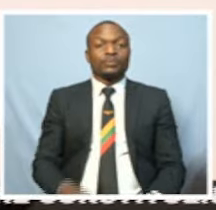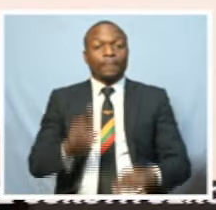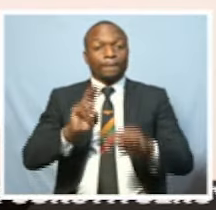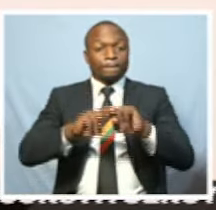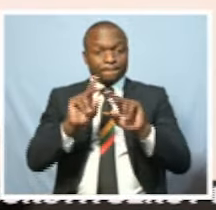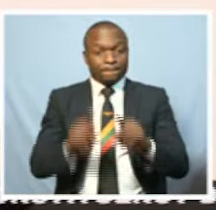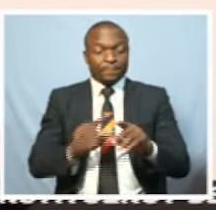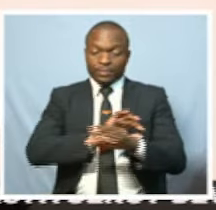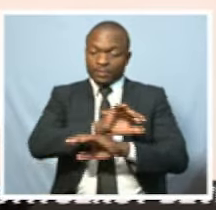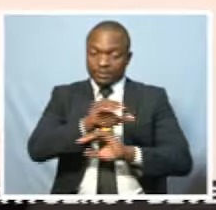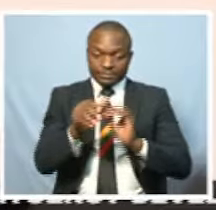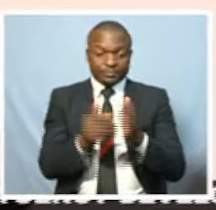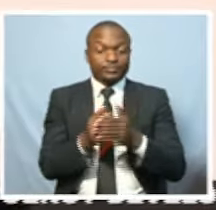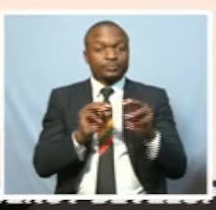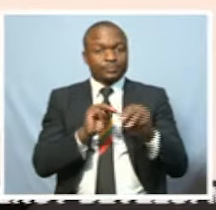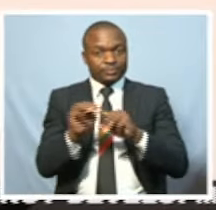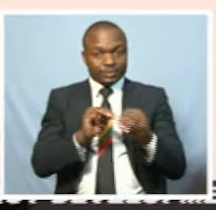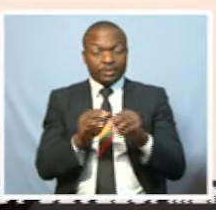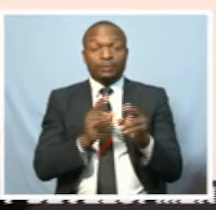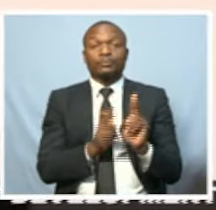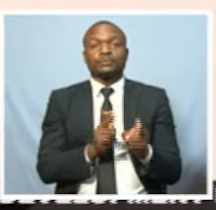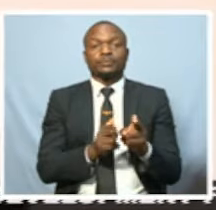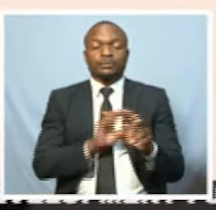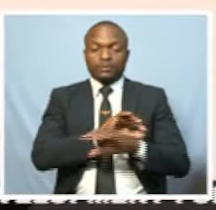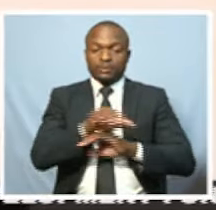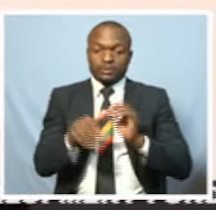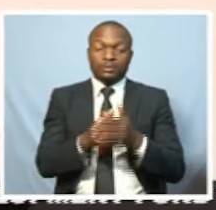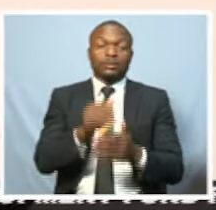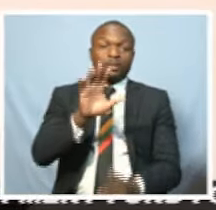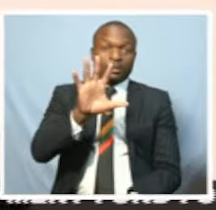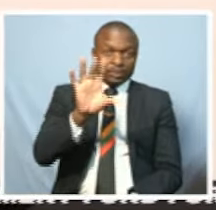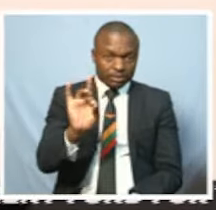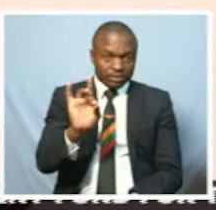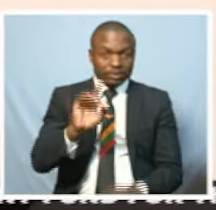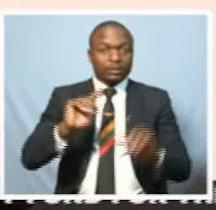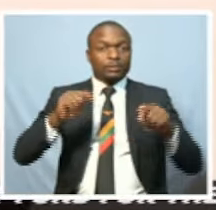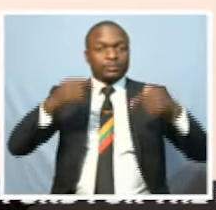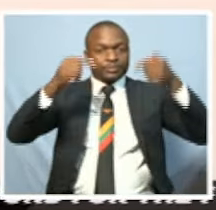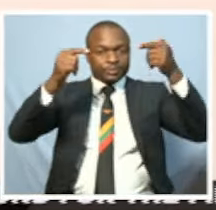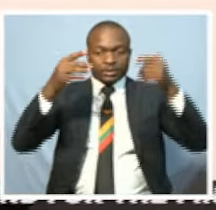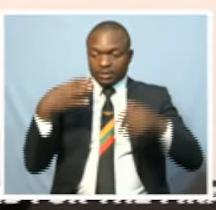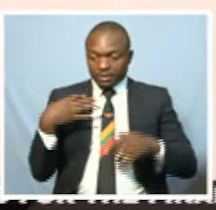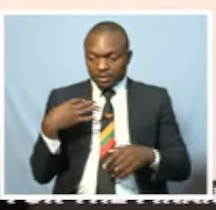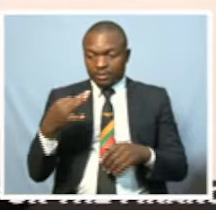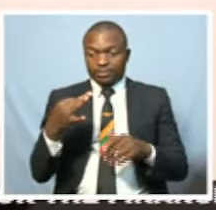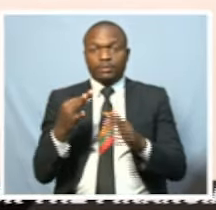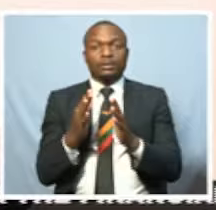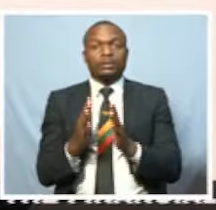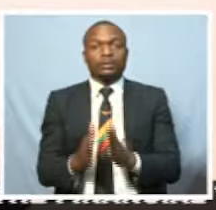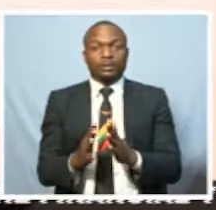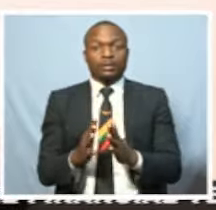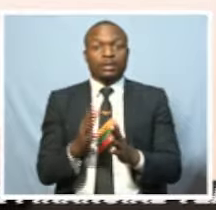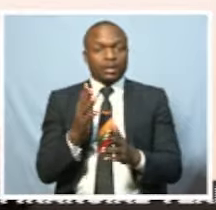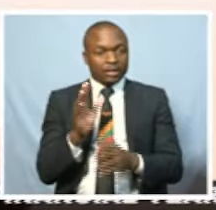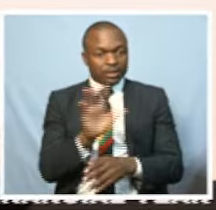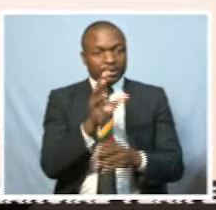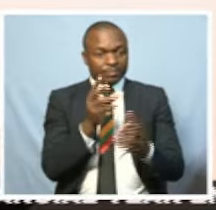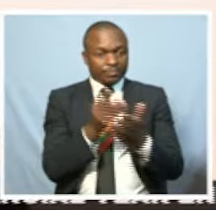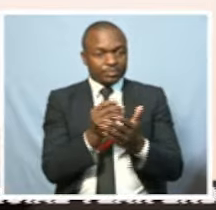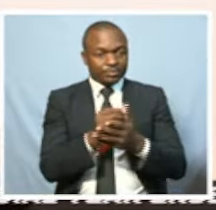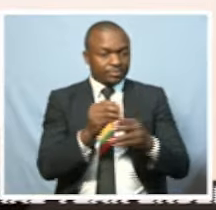Chair, all management response, all the 58 successful applicants had their funds been